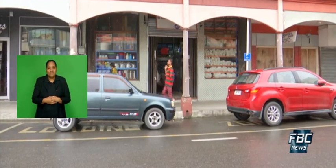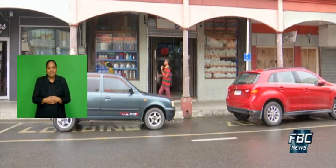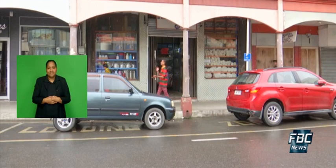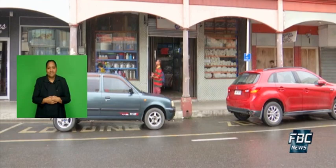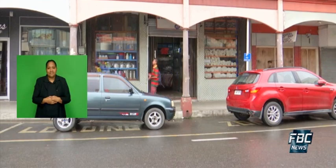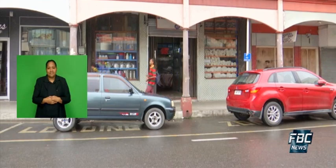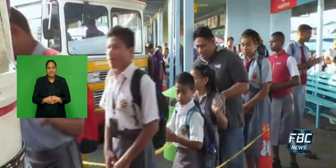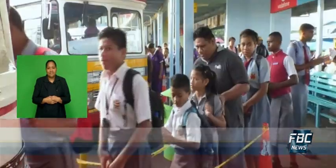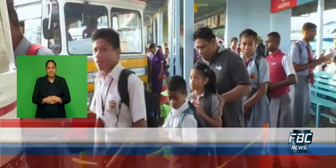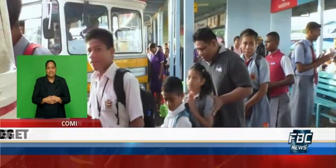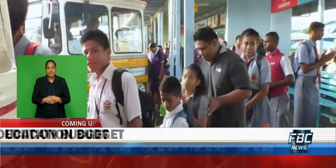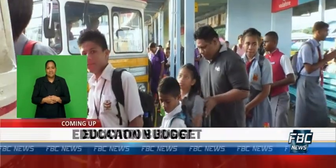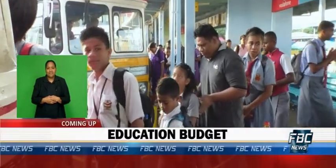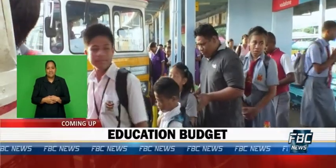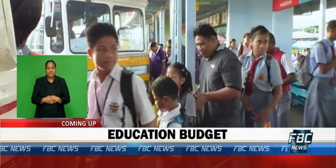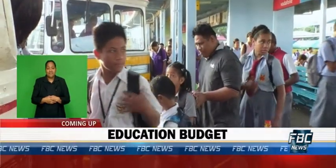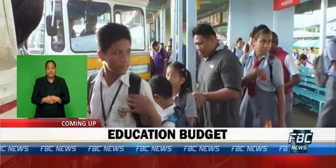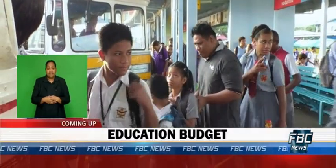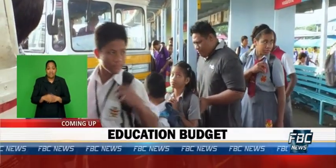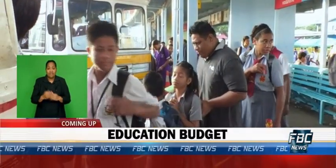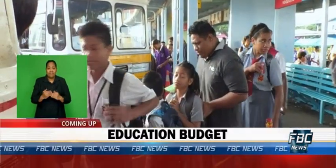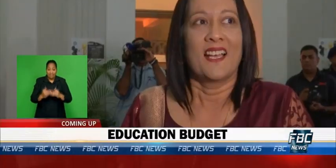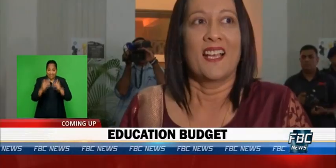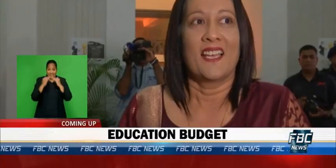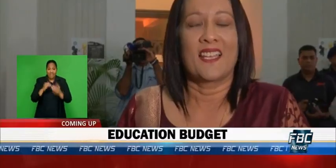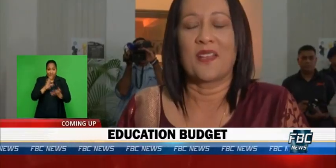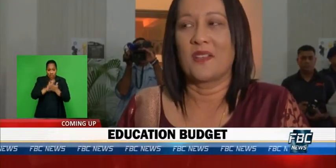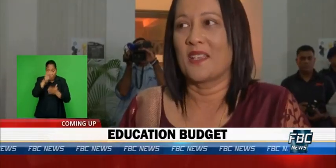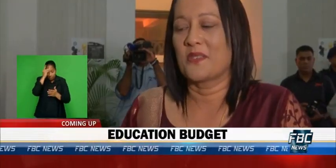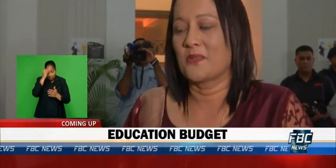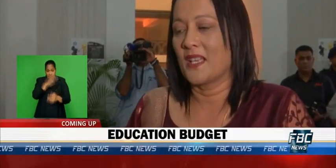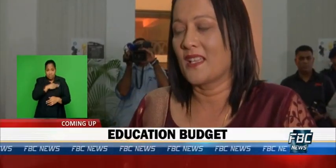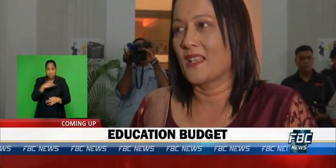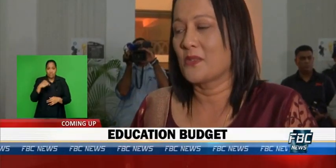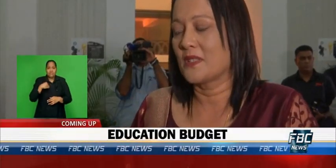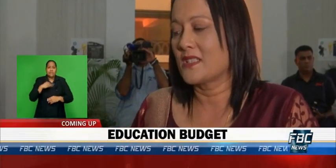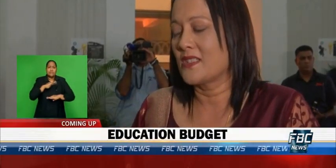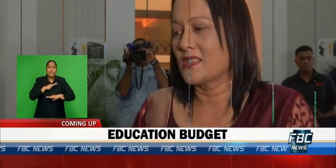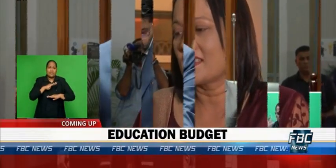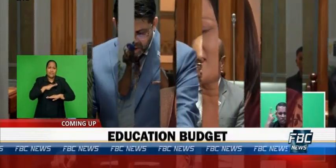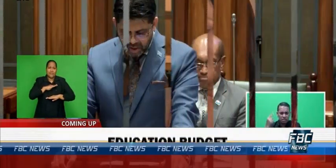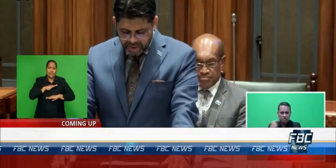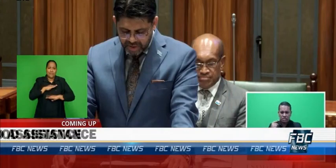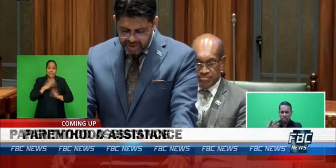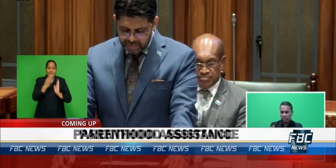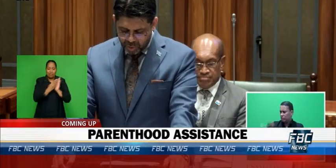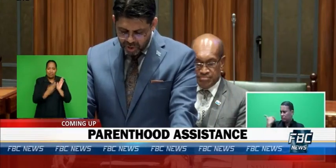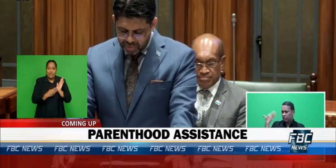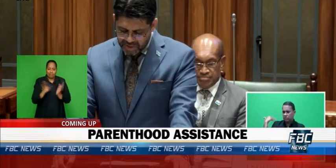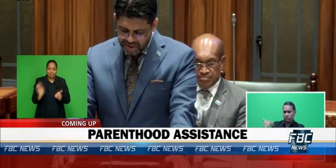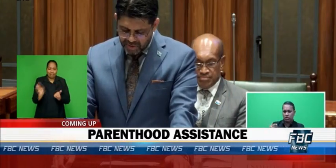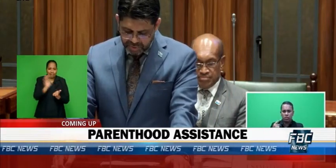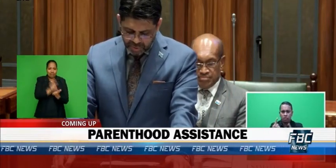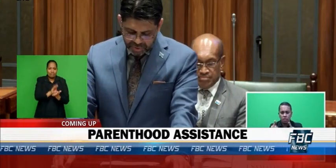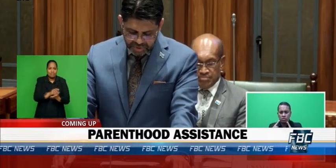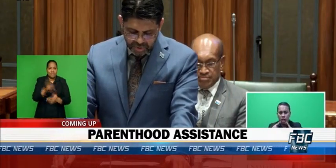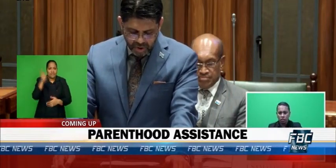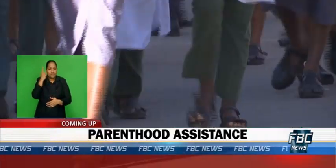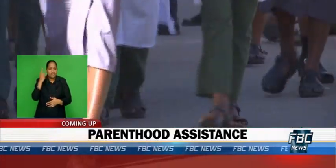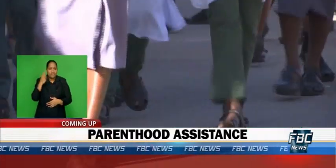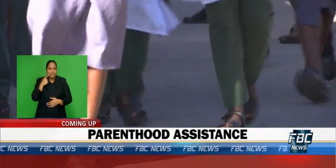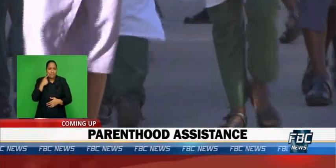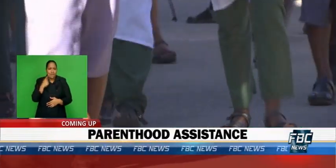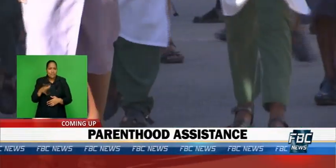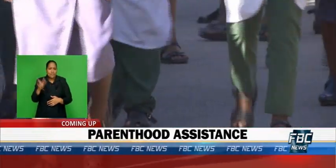News. Up ahead, Education Ministry content with budget allocation and Parenthood Assistance Scheme to